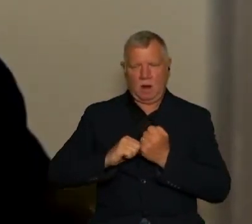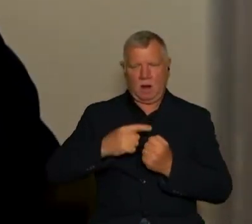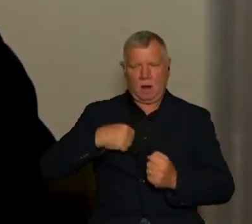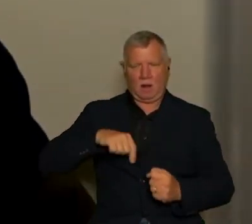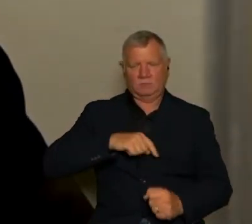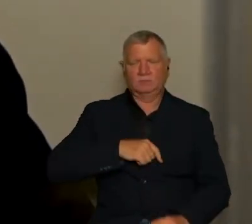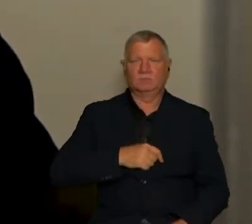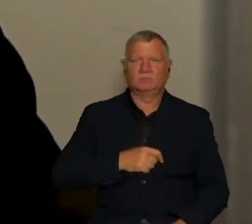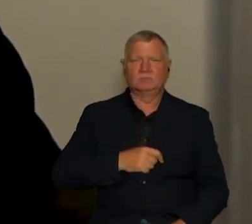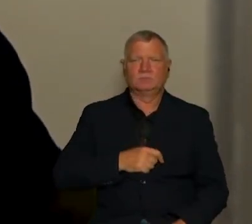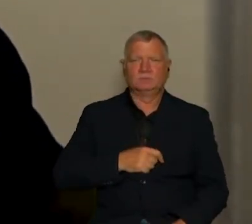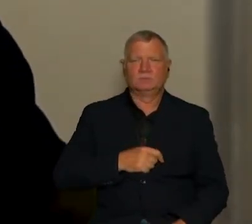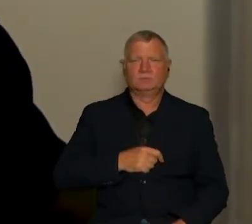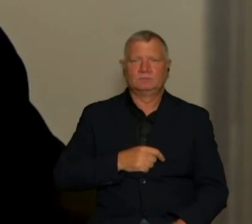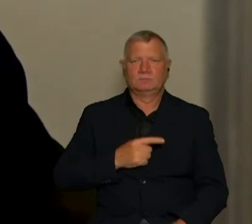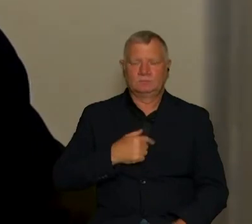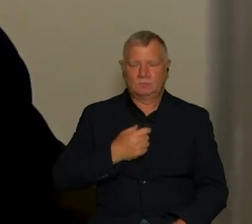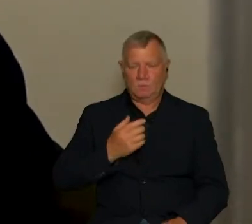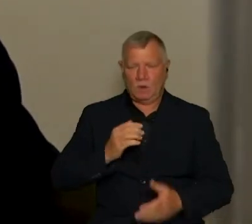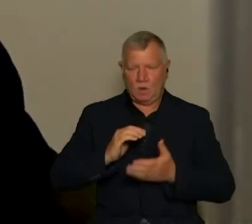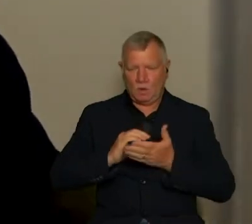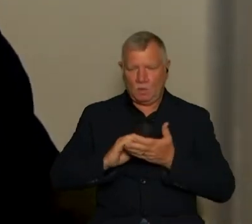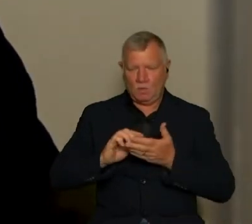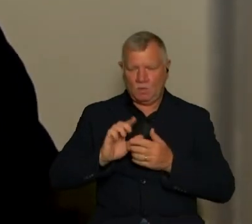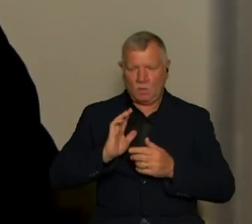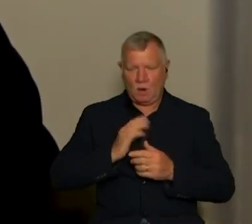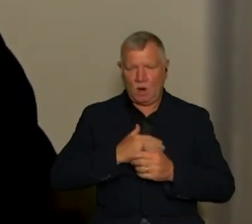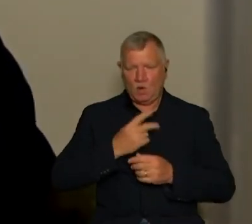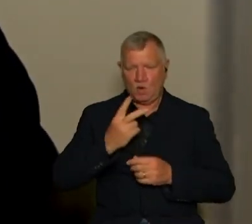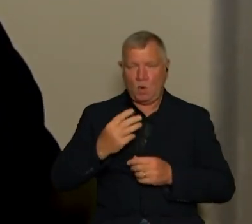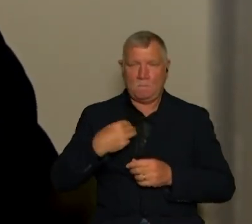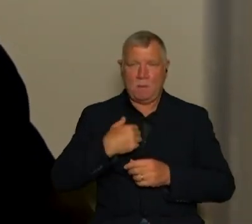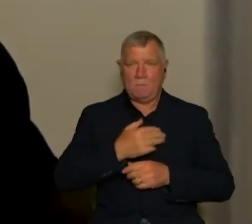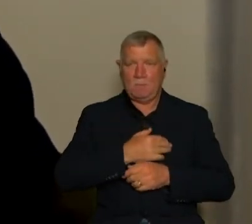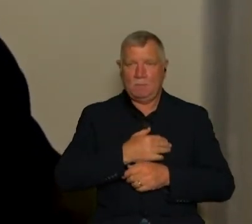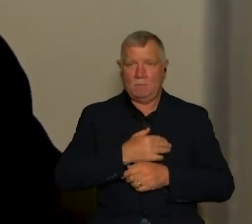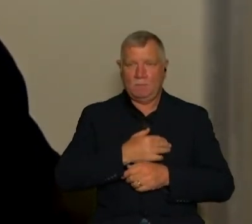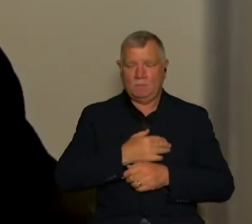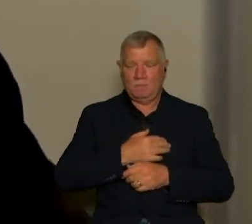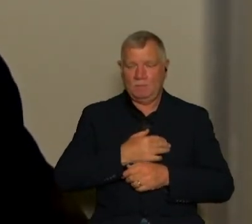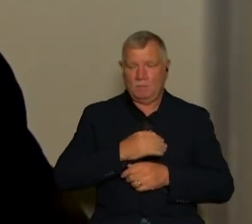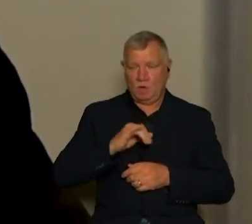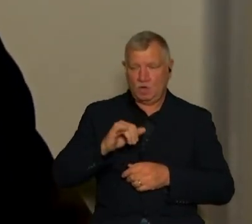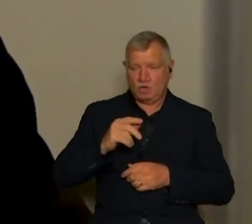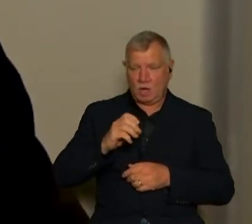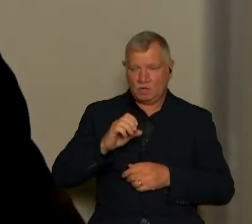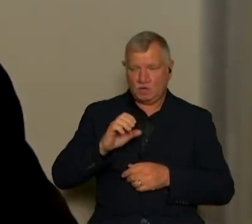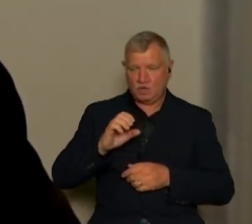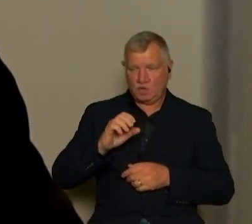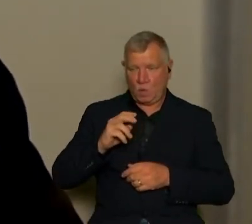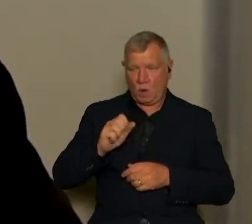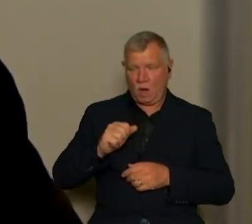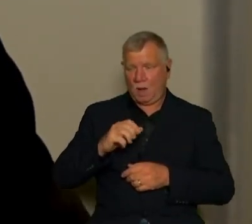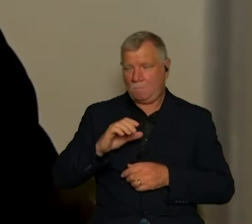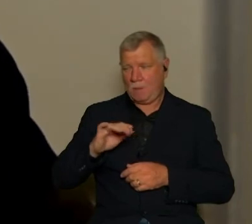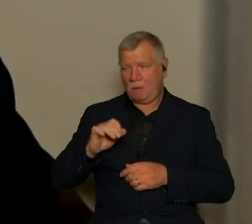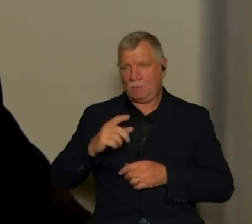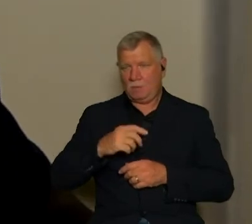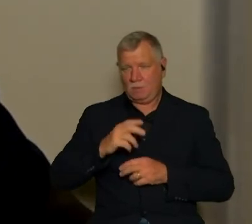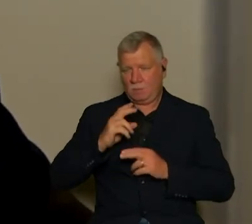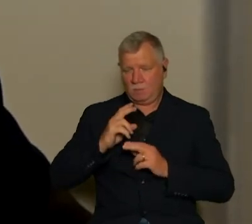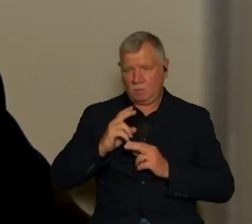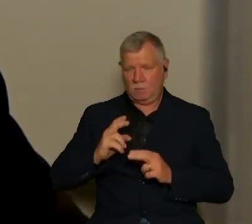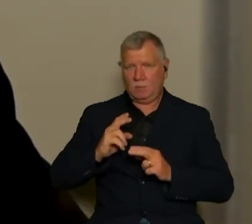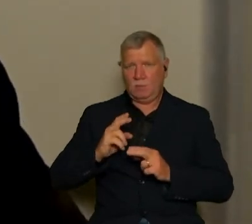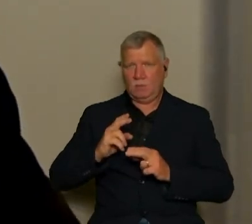us. I want to excuse two of our members, Joshua Godbun and Honorable